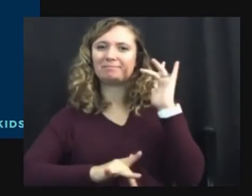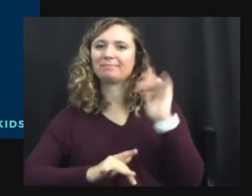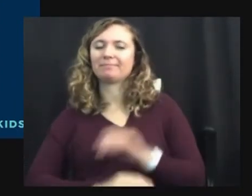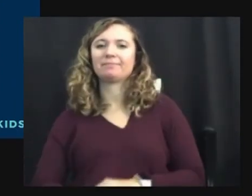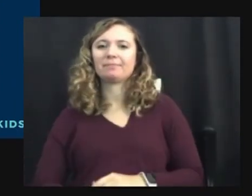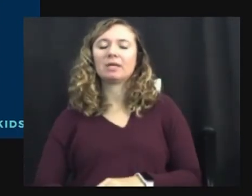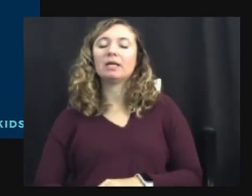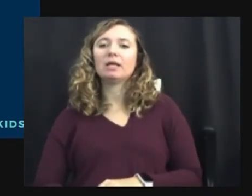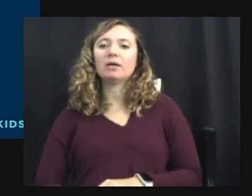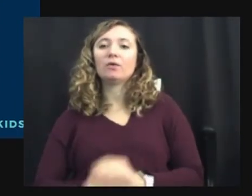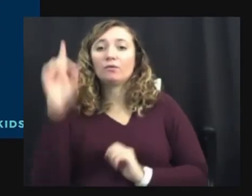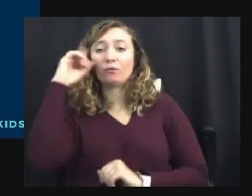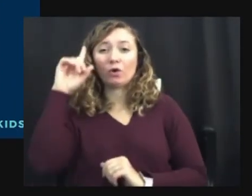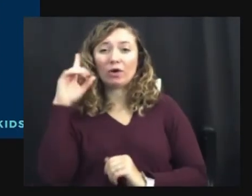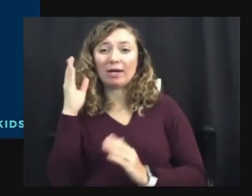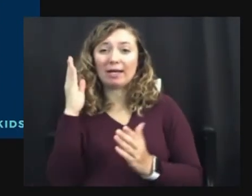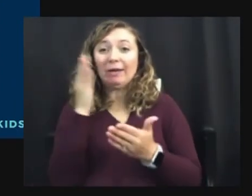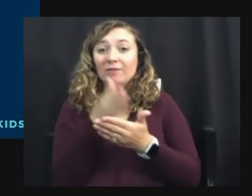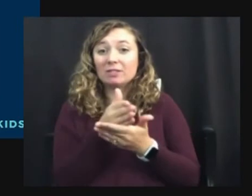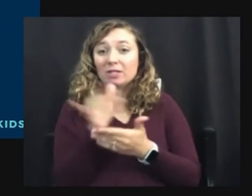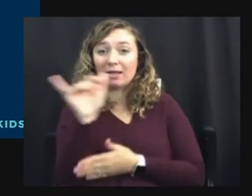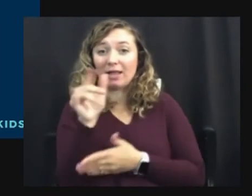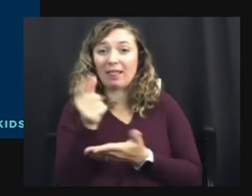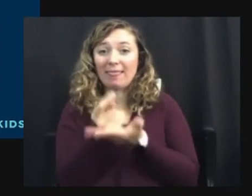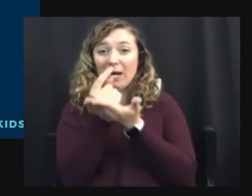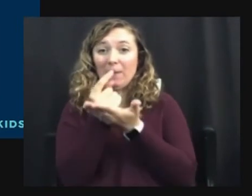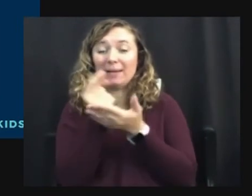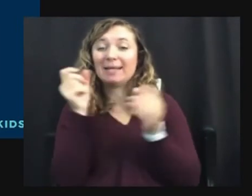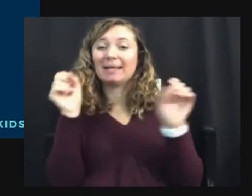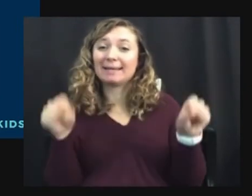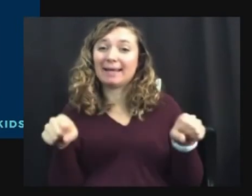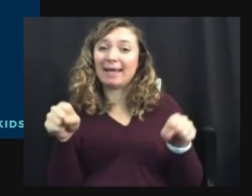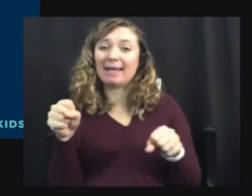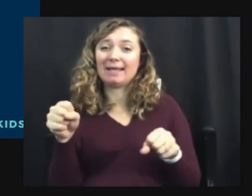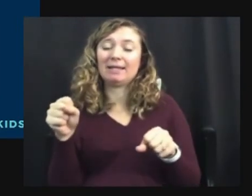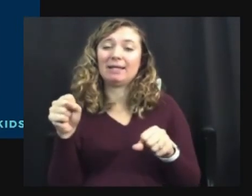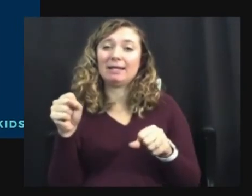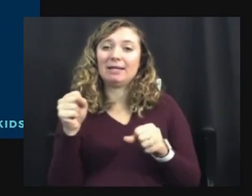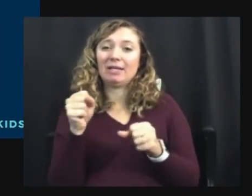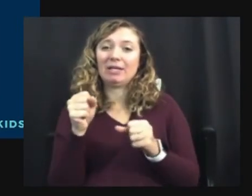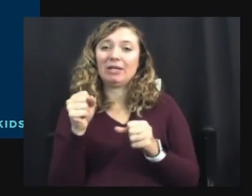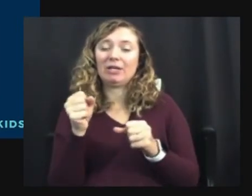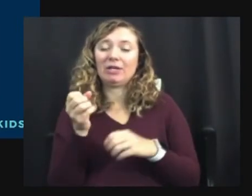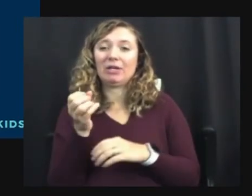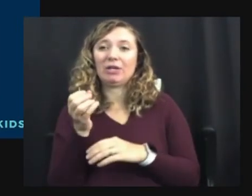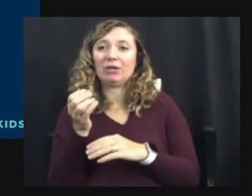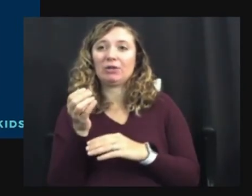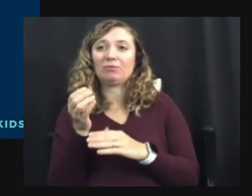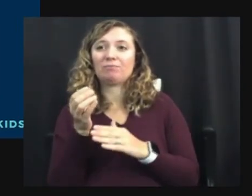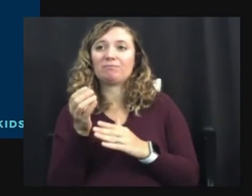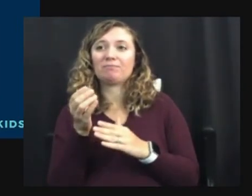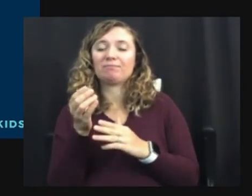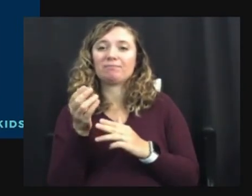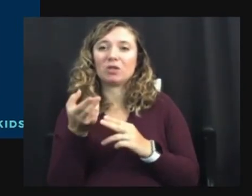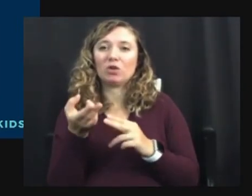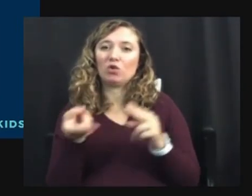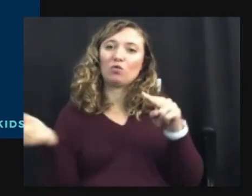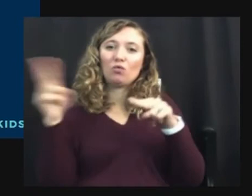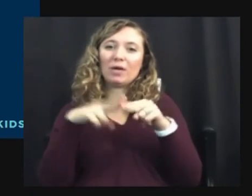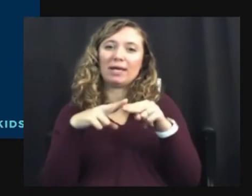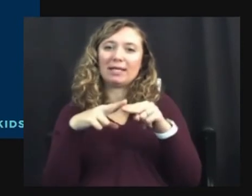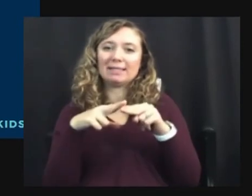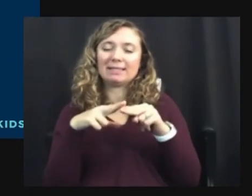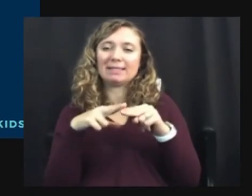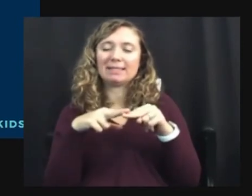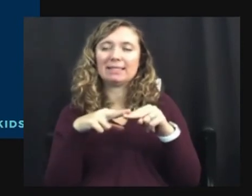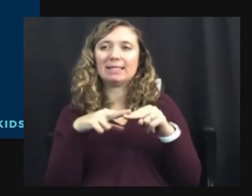therapy can increase the speed of it. It's doing that